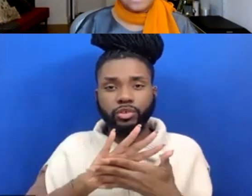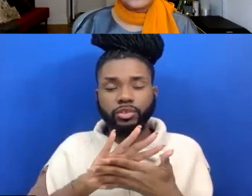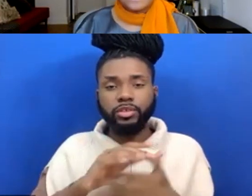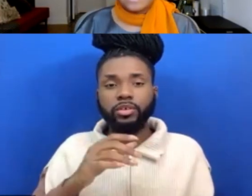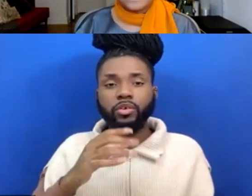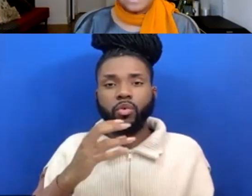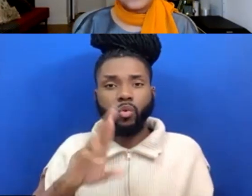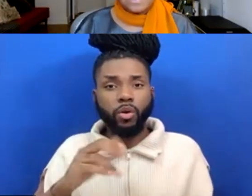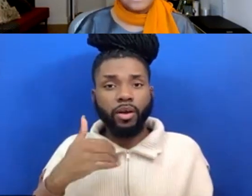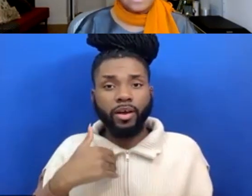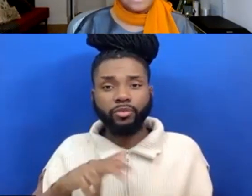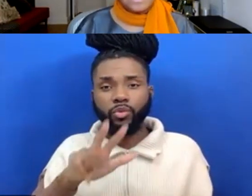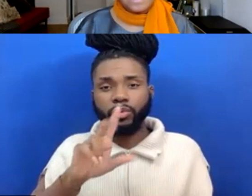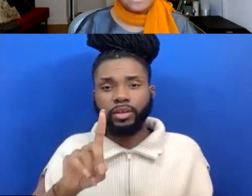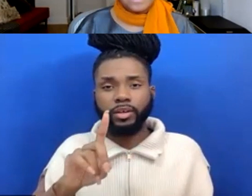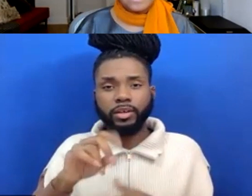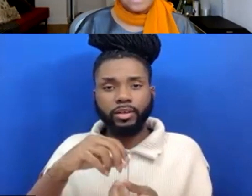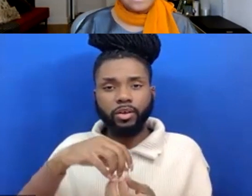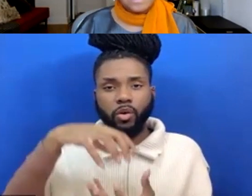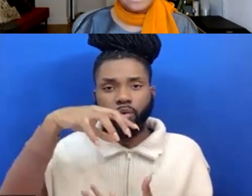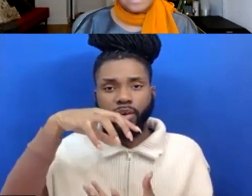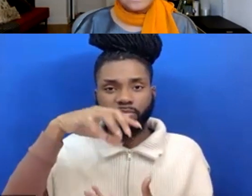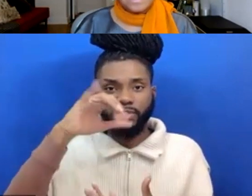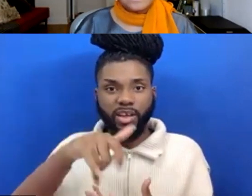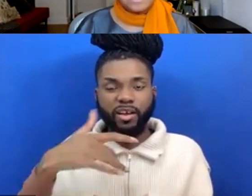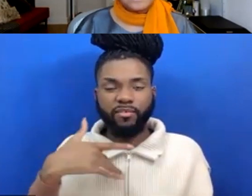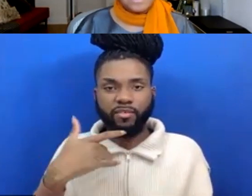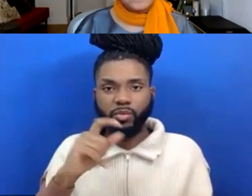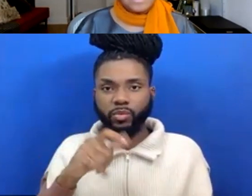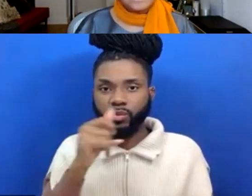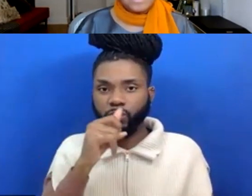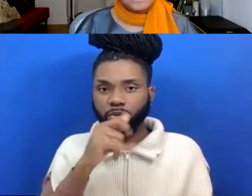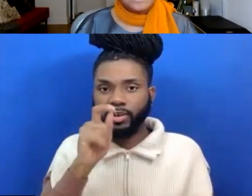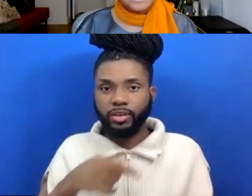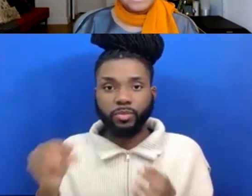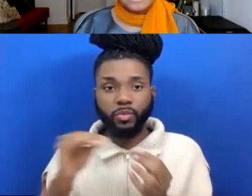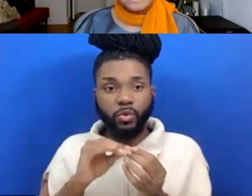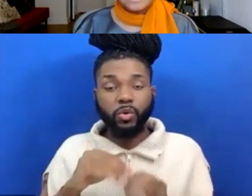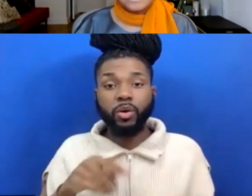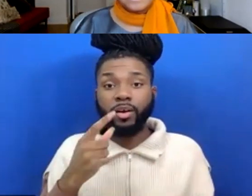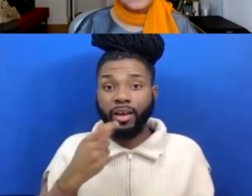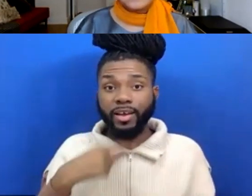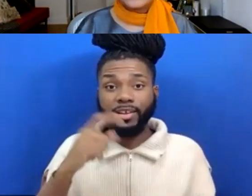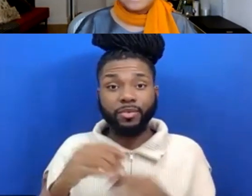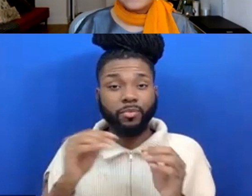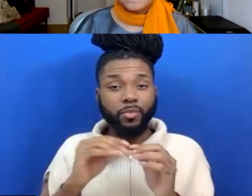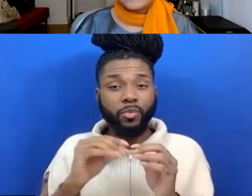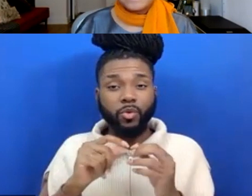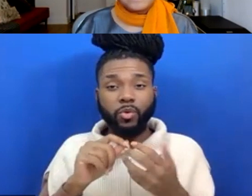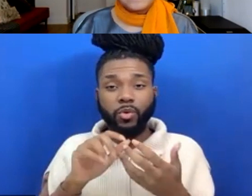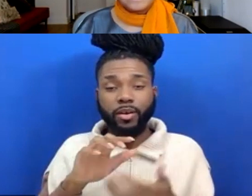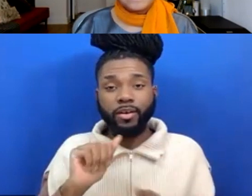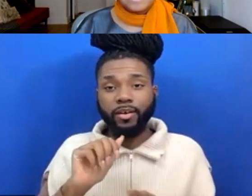3D holograms within it. I need more of that, and as much as I need more ambivalence in the art world in